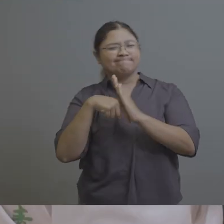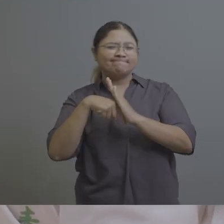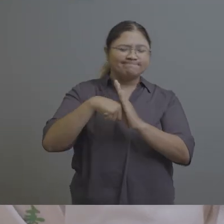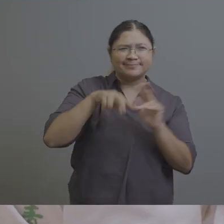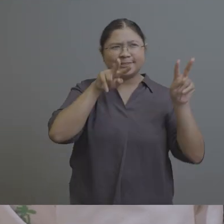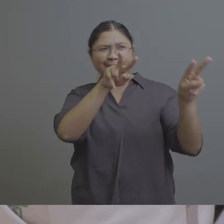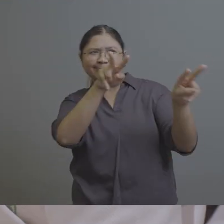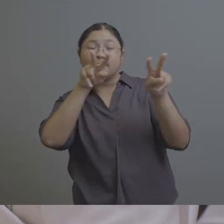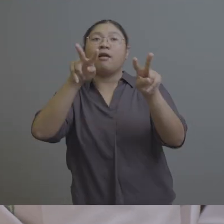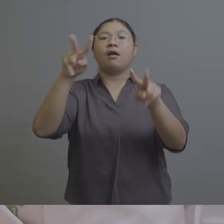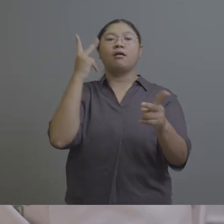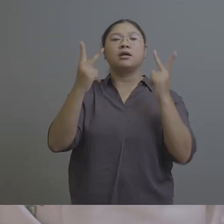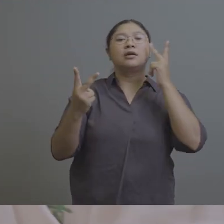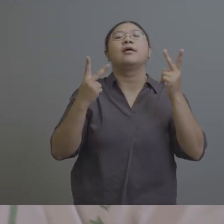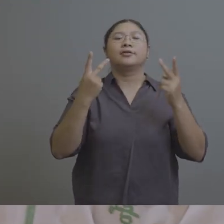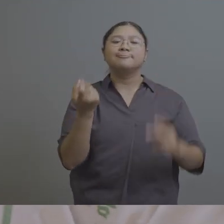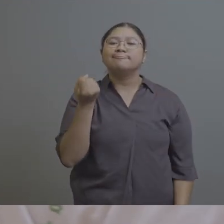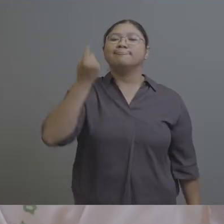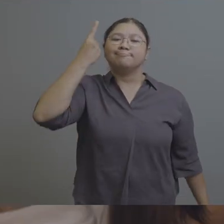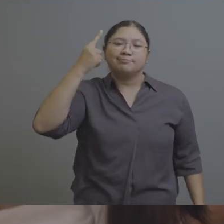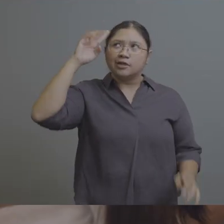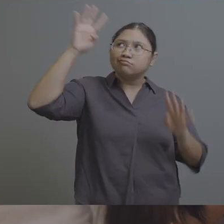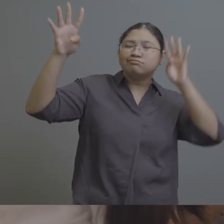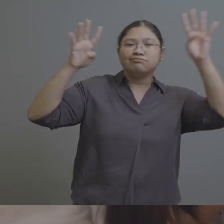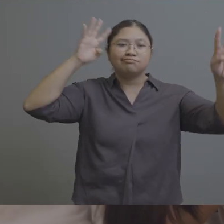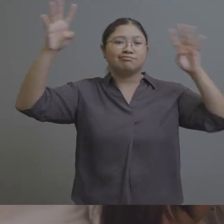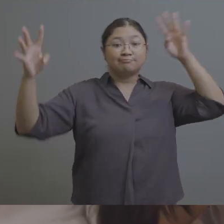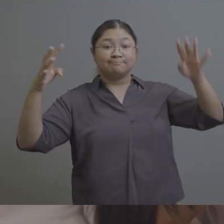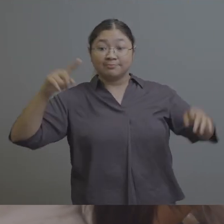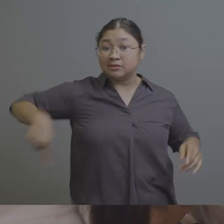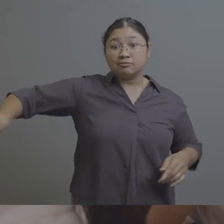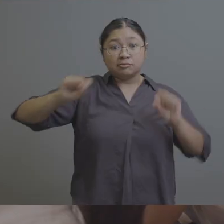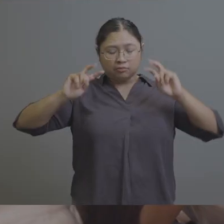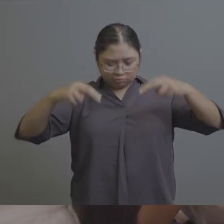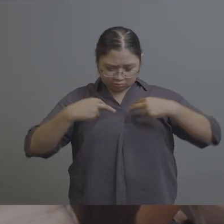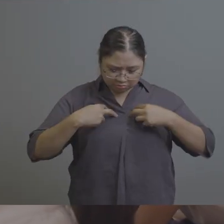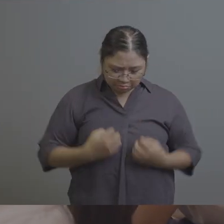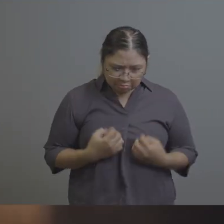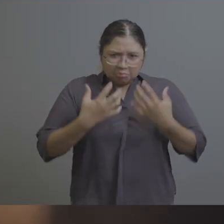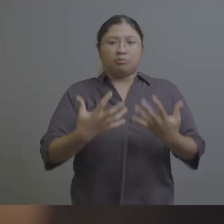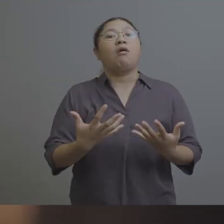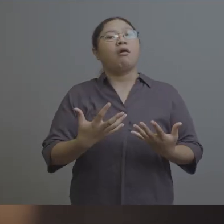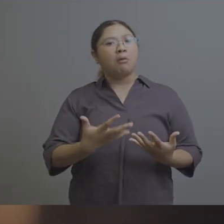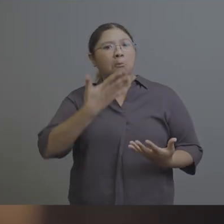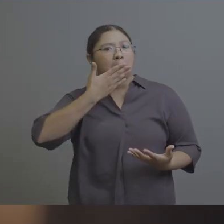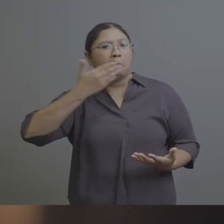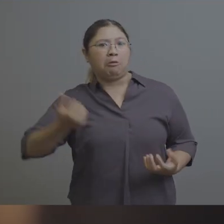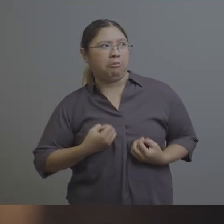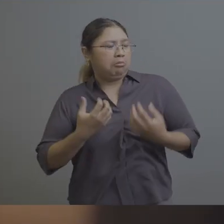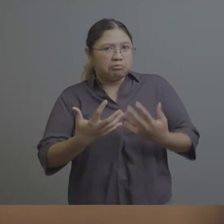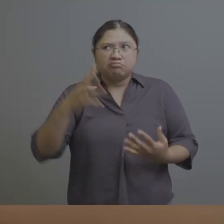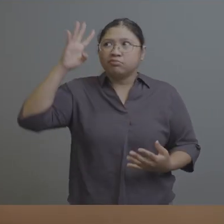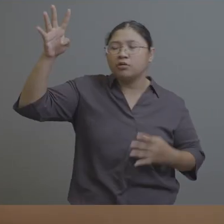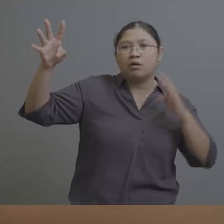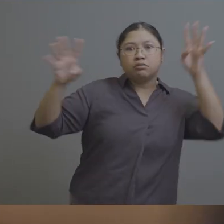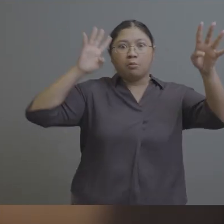creativity, critical thinking, and visual literacy. Anchoring with a learner-focused vision, we empower children to